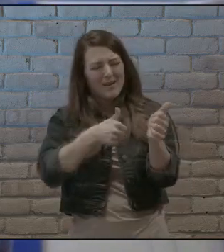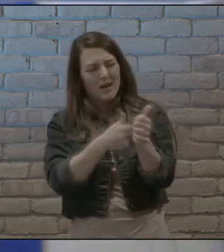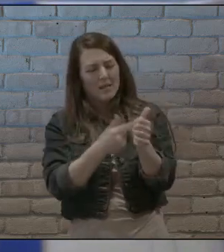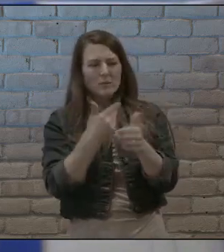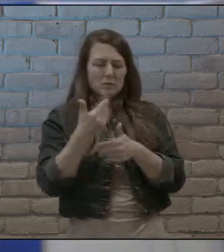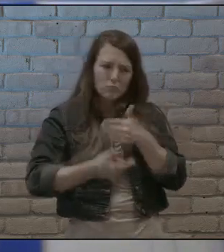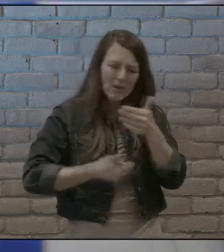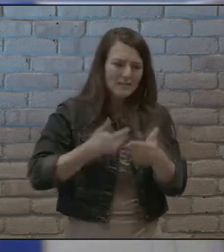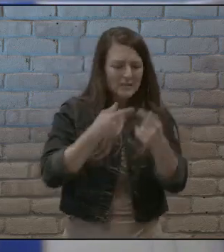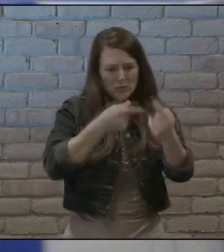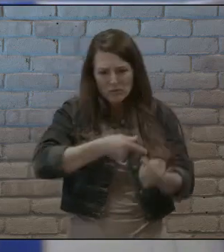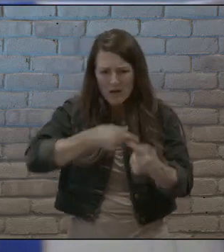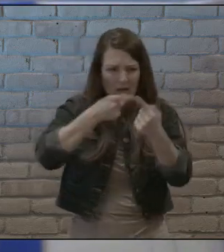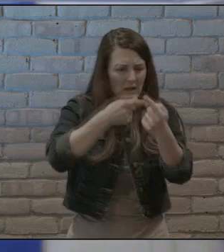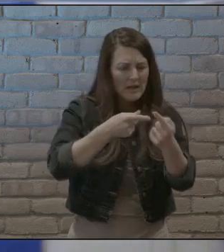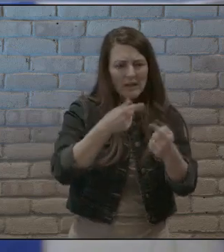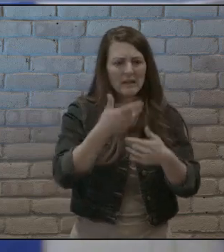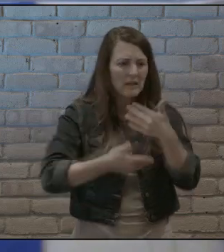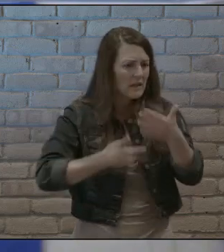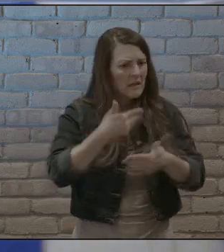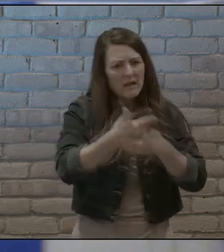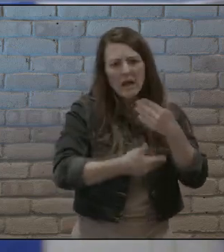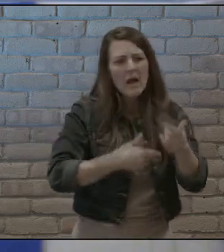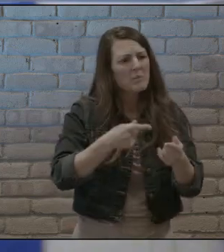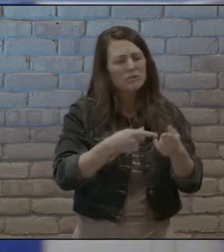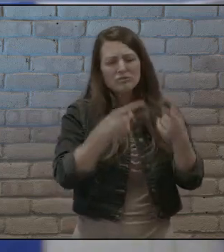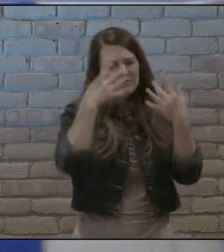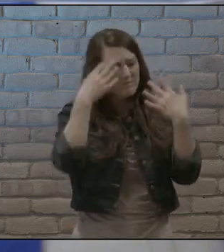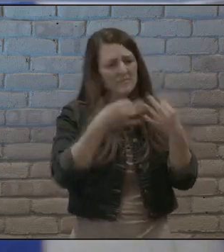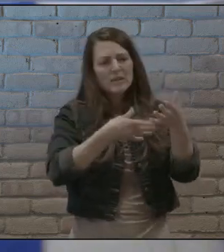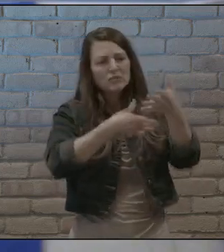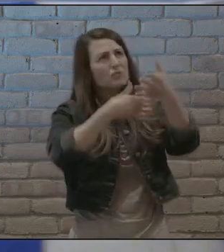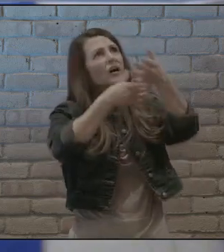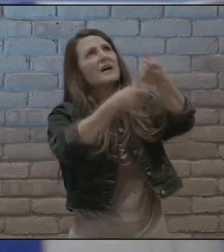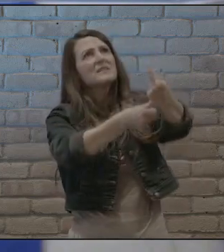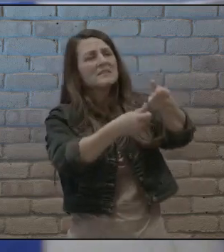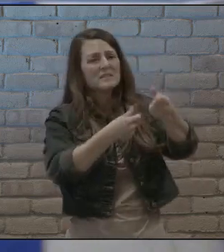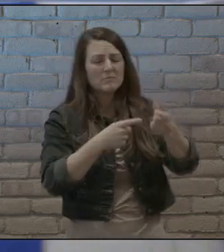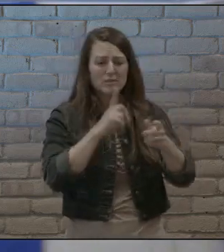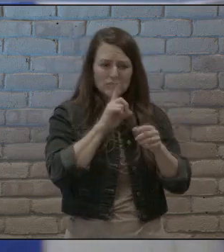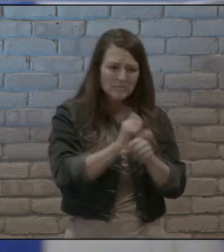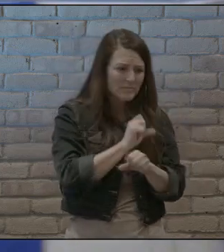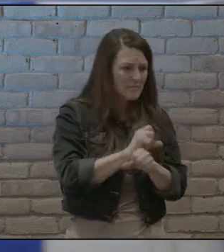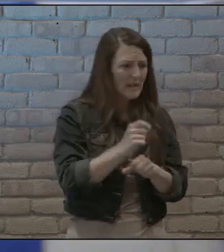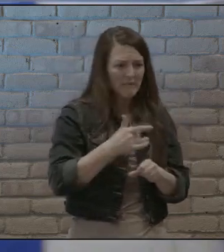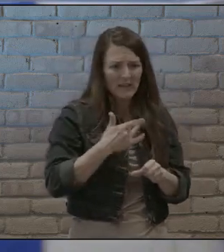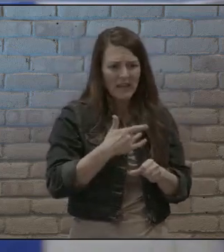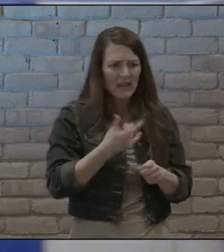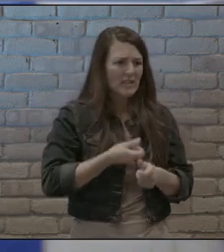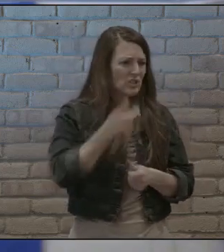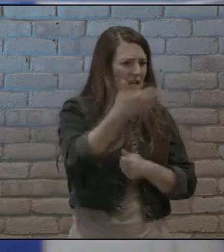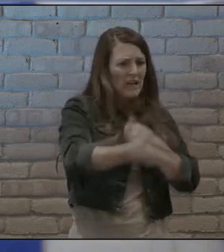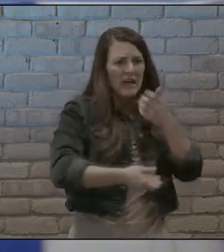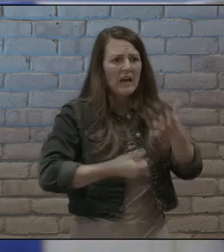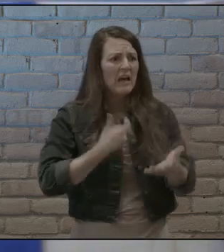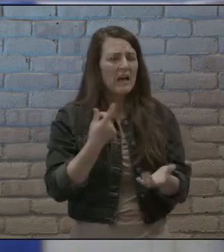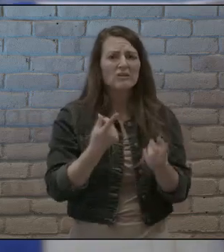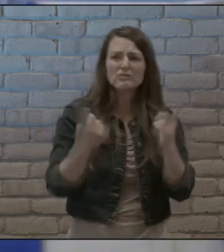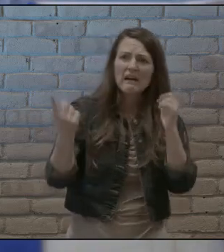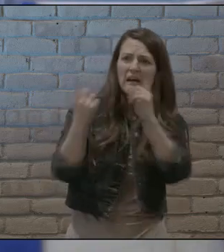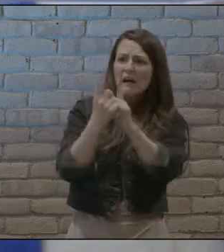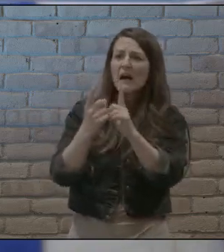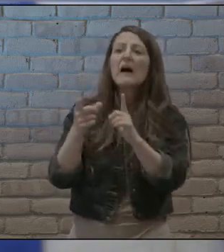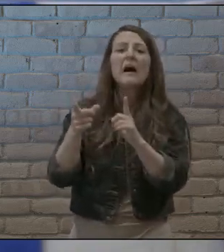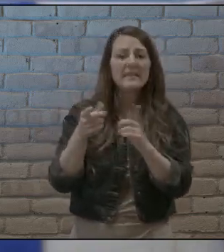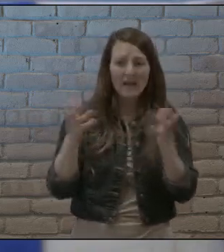midst of that process, she just got busy trusting you and being curious with her own feelings and doubts. And she went to others and she